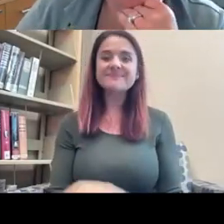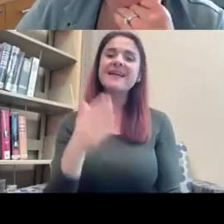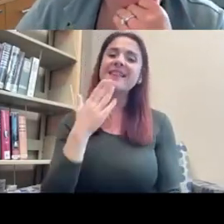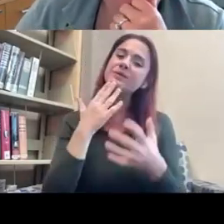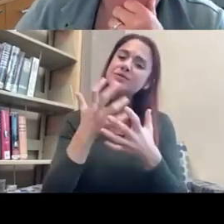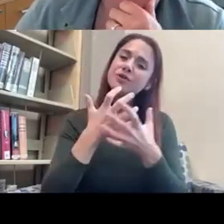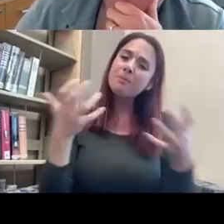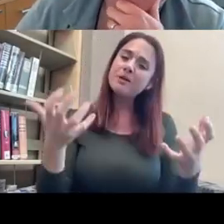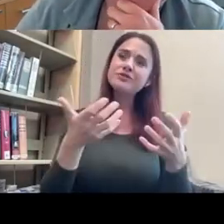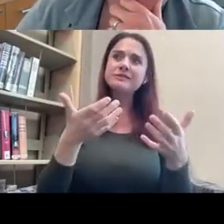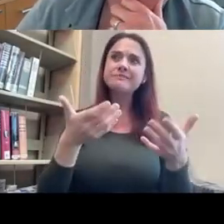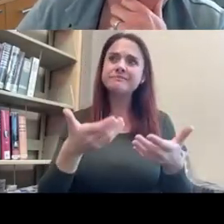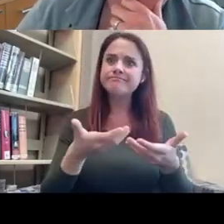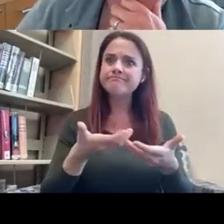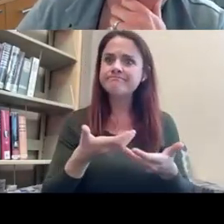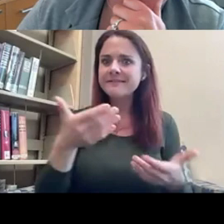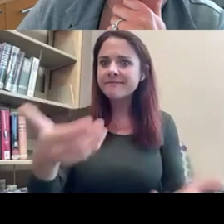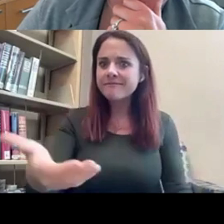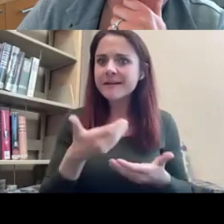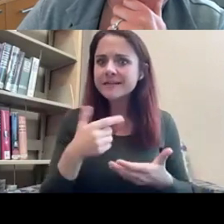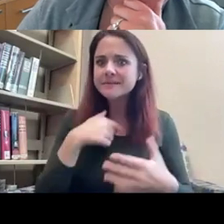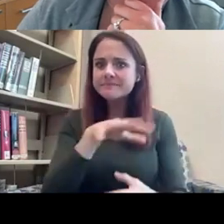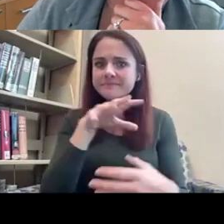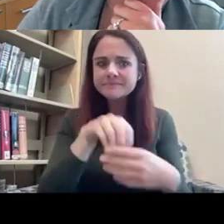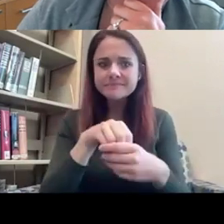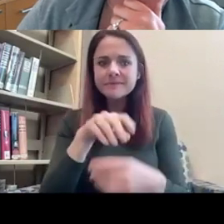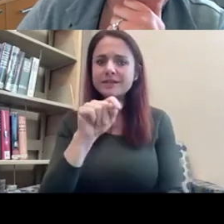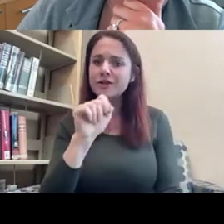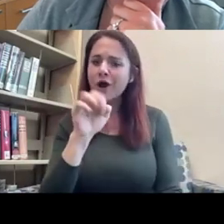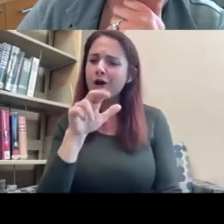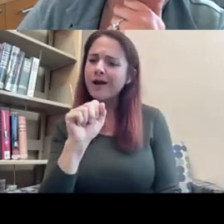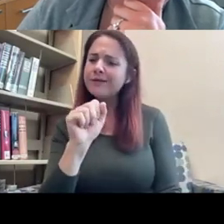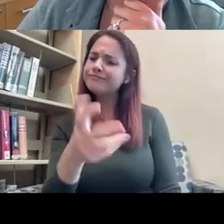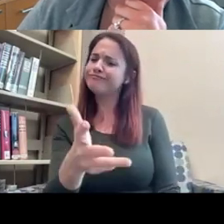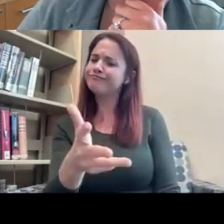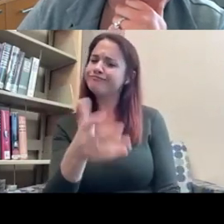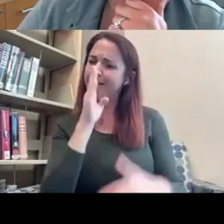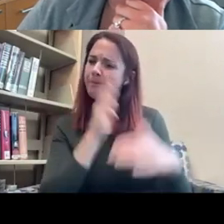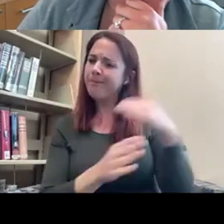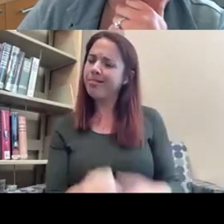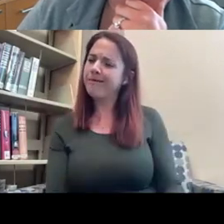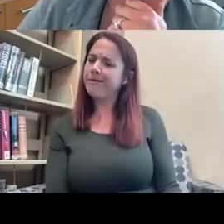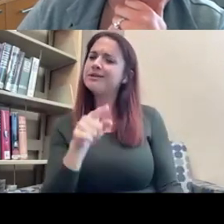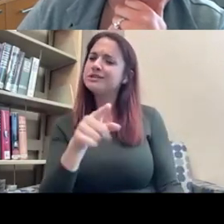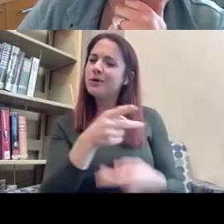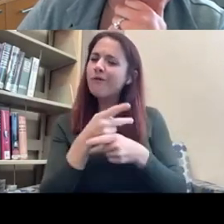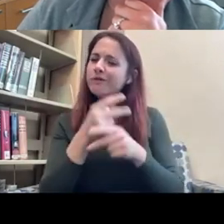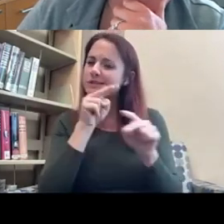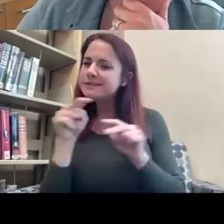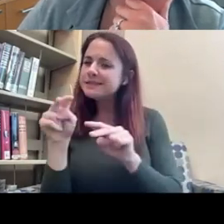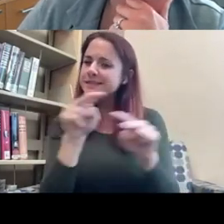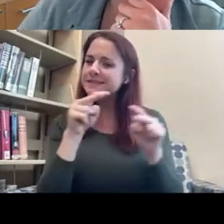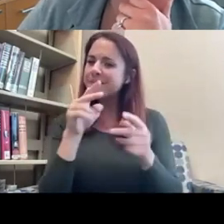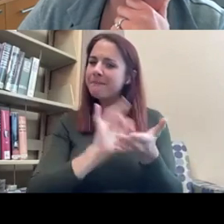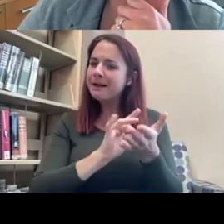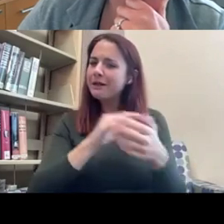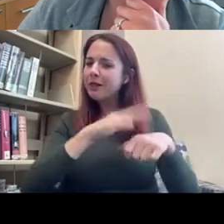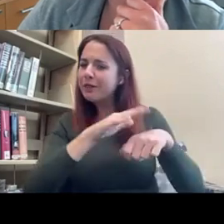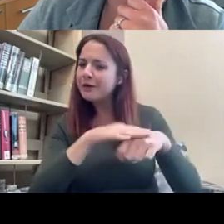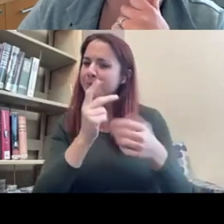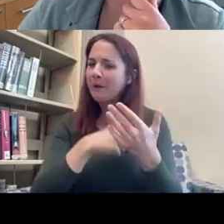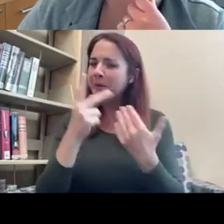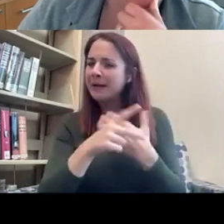for inviting me. Tara, you actually are pretty humble. She does oversee our medical alert program as